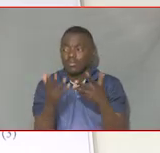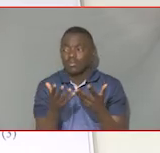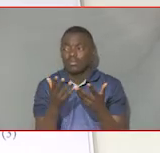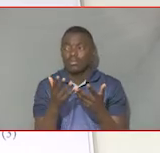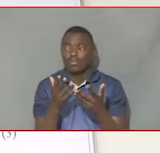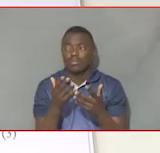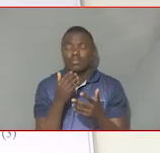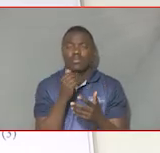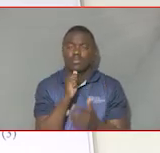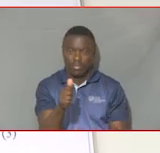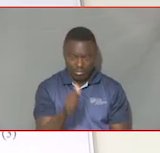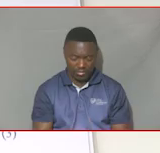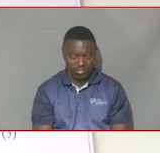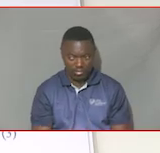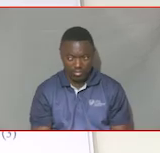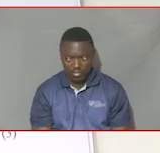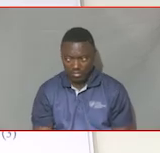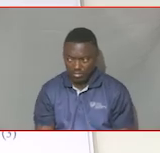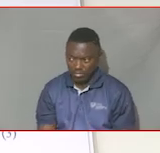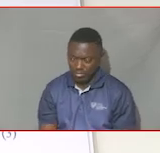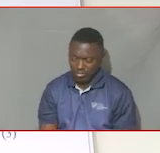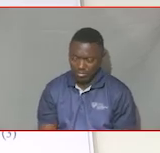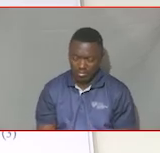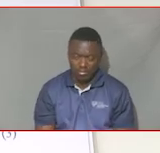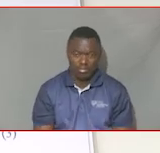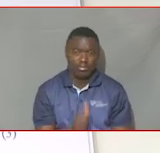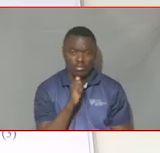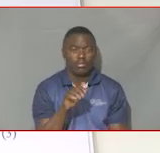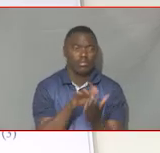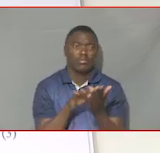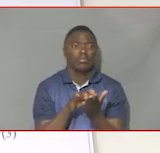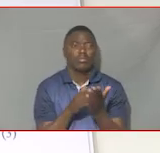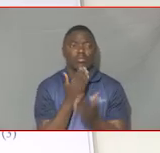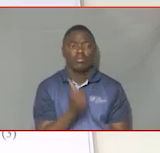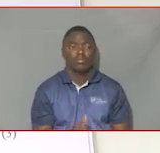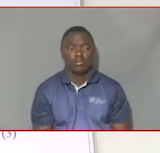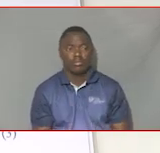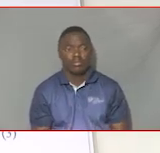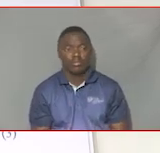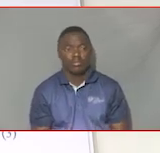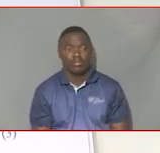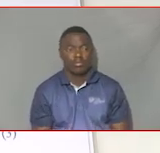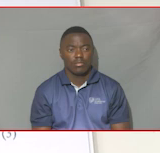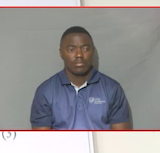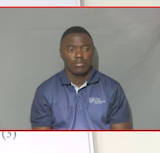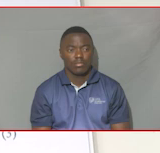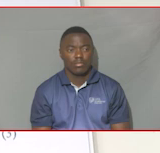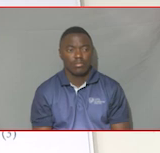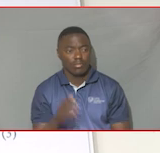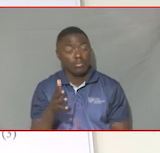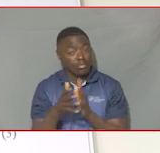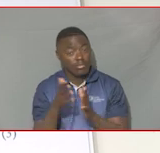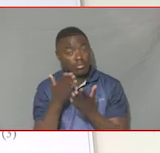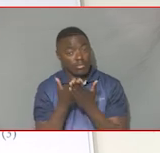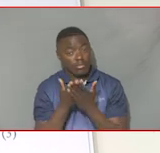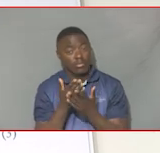answer. Right. I want you to go work out the correlation coefficient R. I said what you must be able to